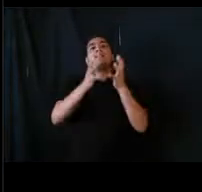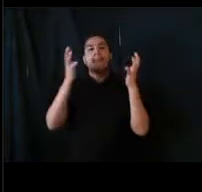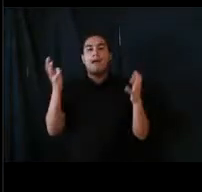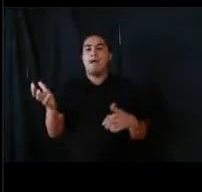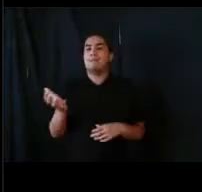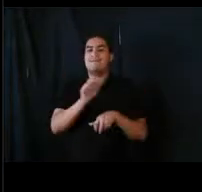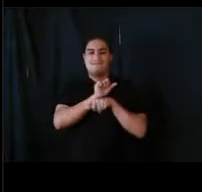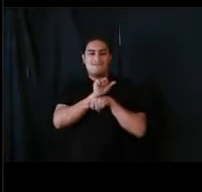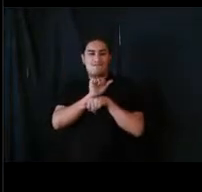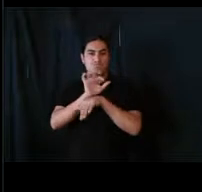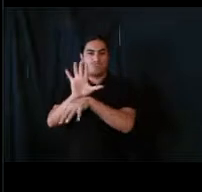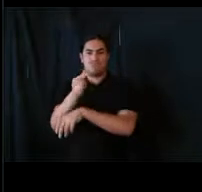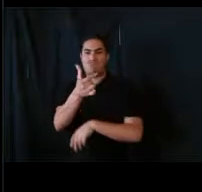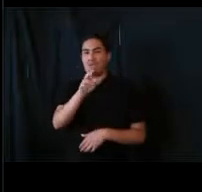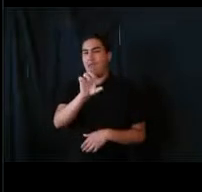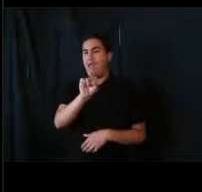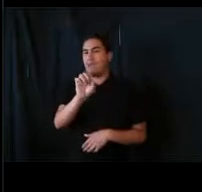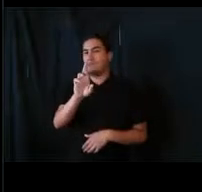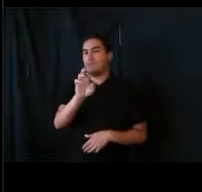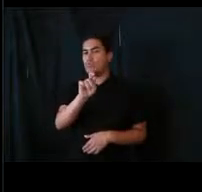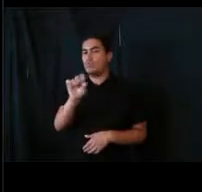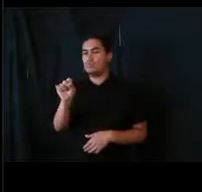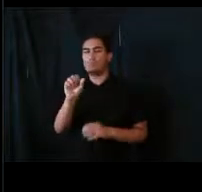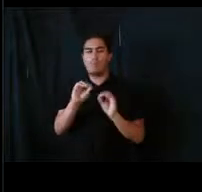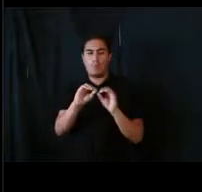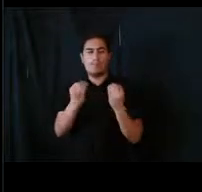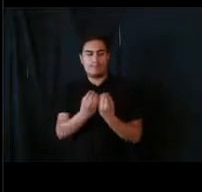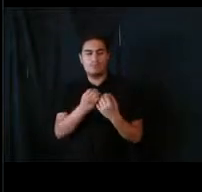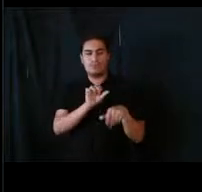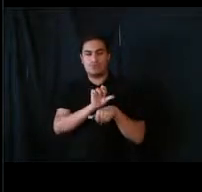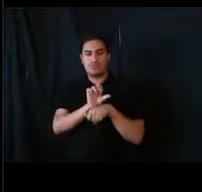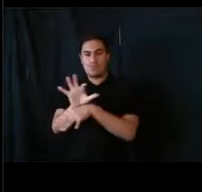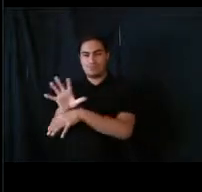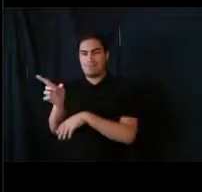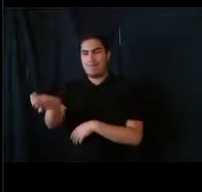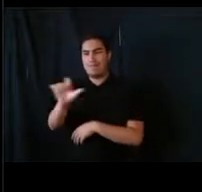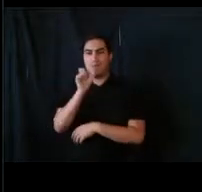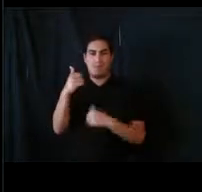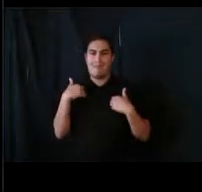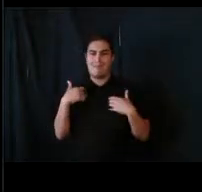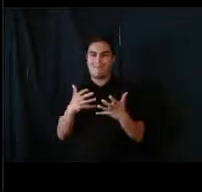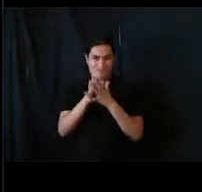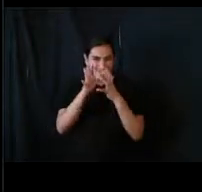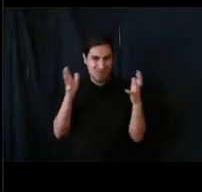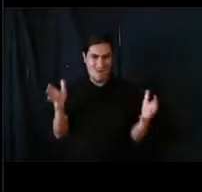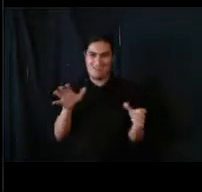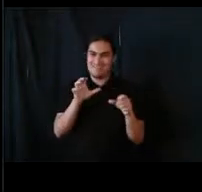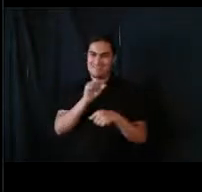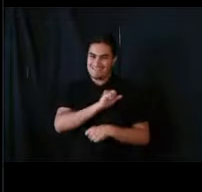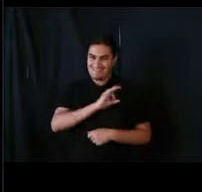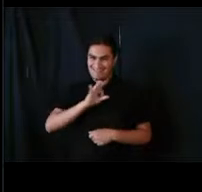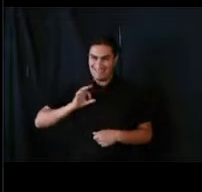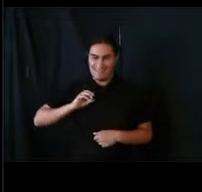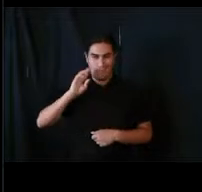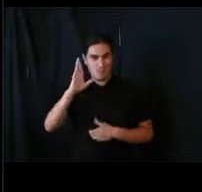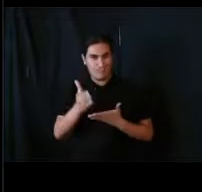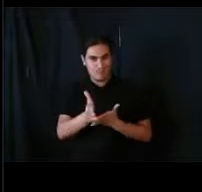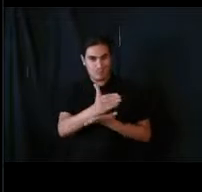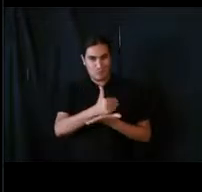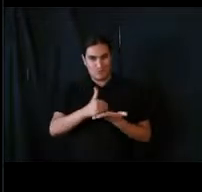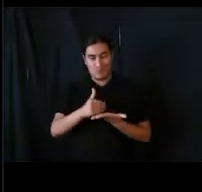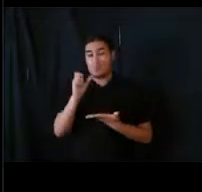or groups that are connected to community on the ground i mean we don't have big staff or big budget and so if